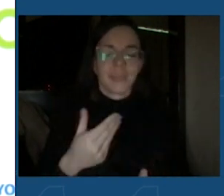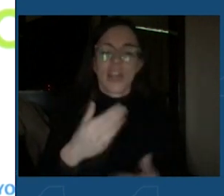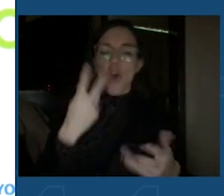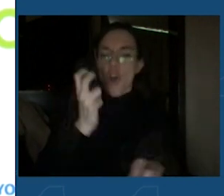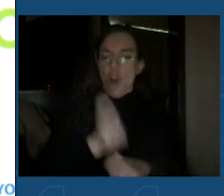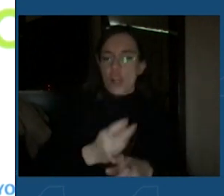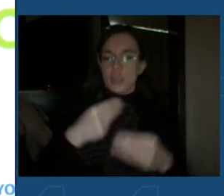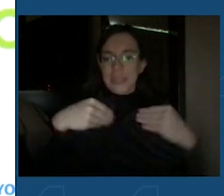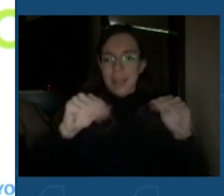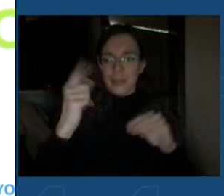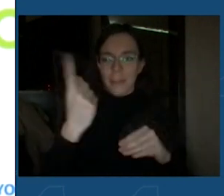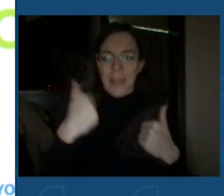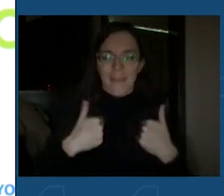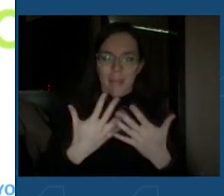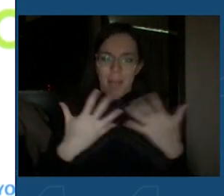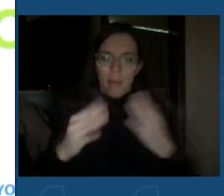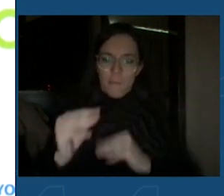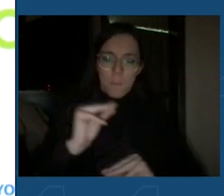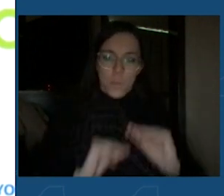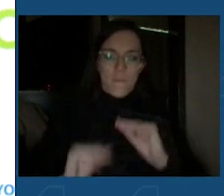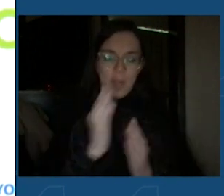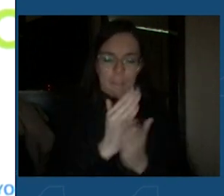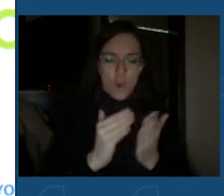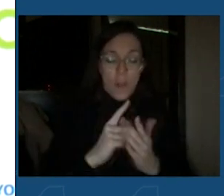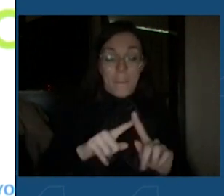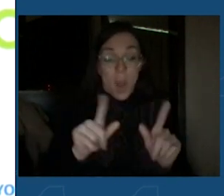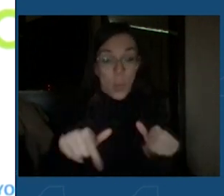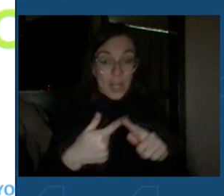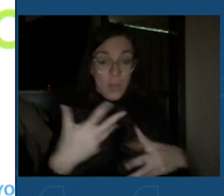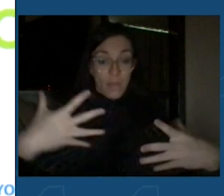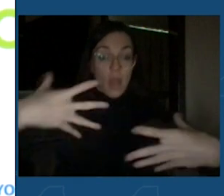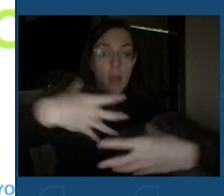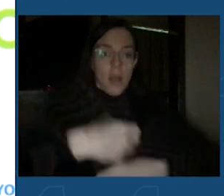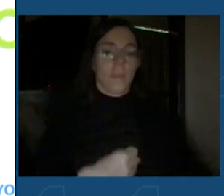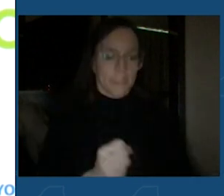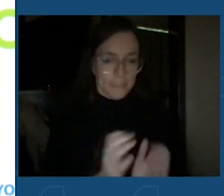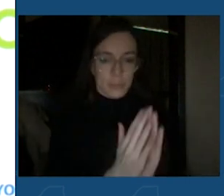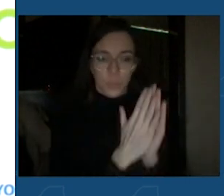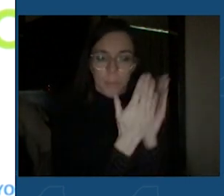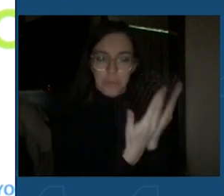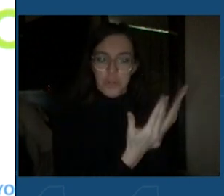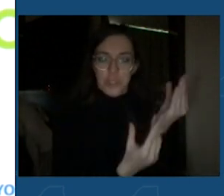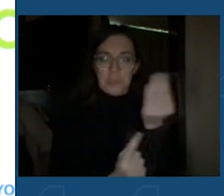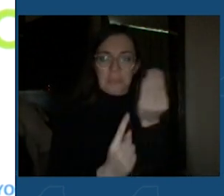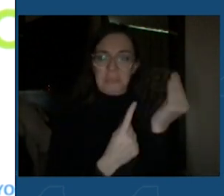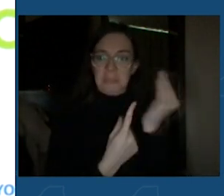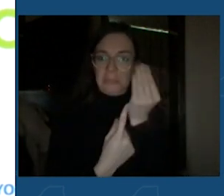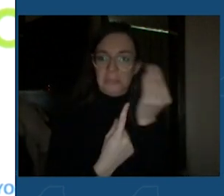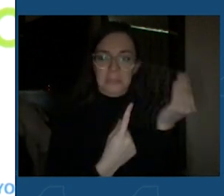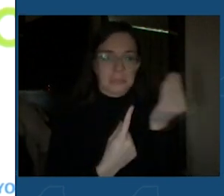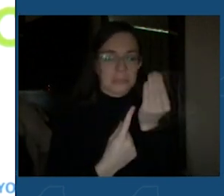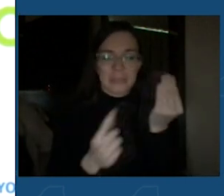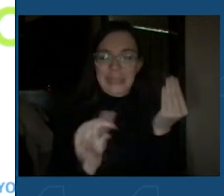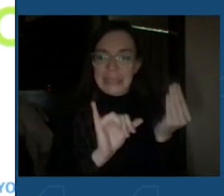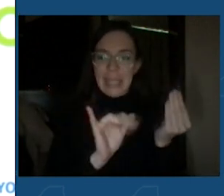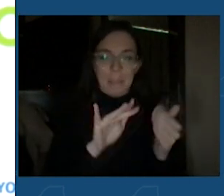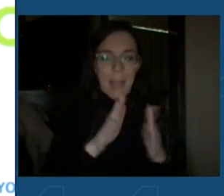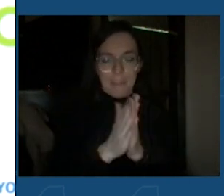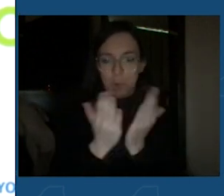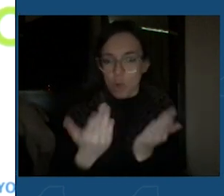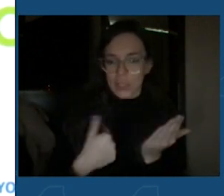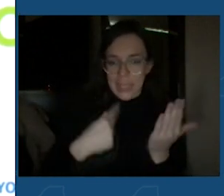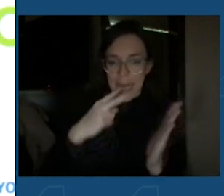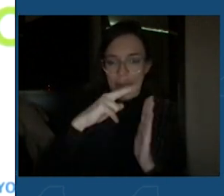But when you've got it in a little book, it's like the books I read to my grandchildren, like nearly everybody